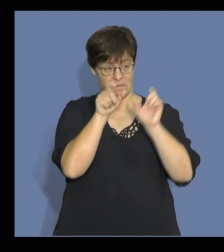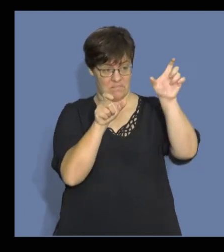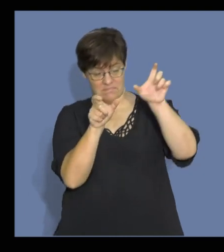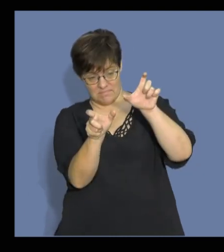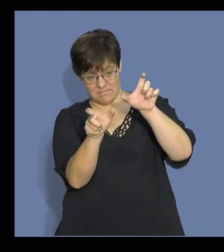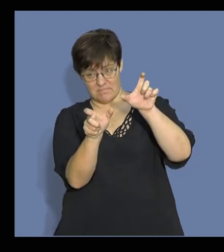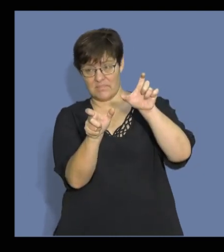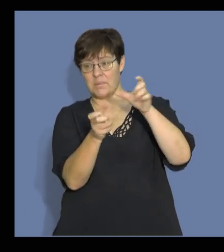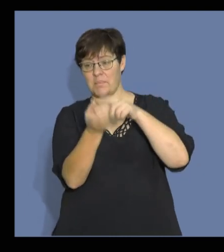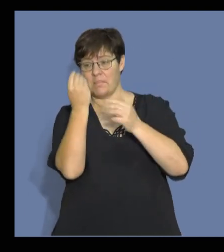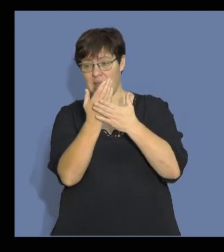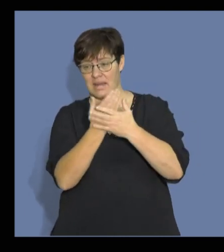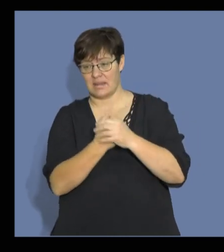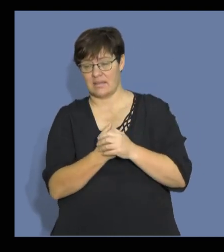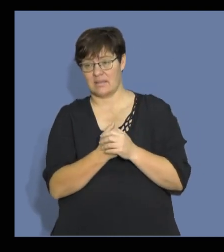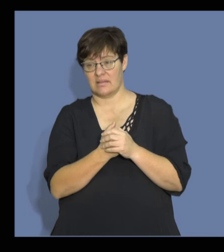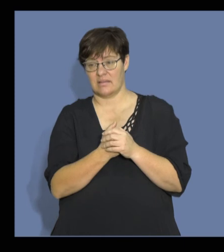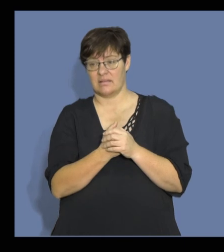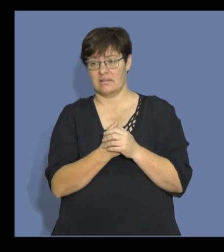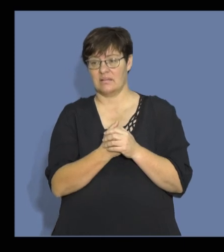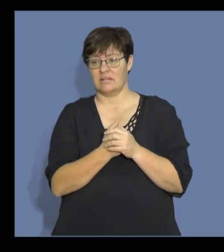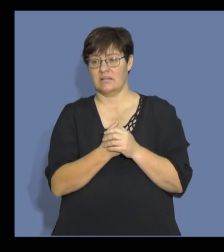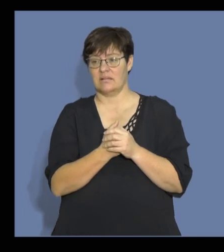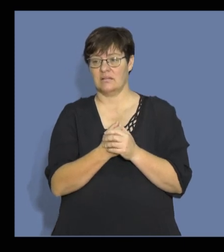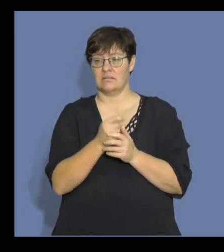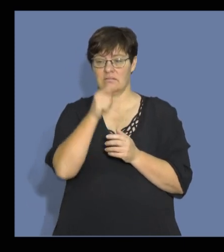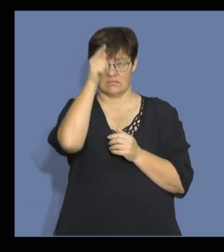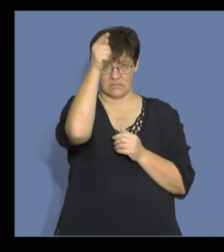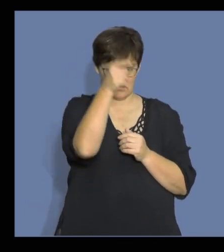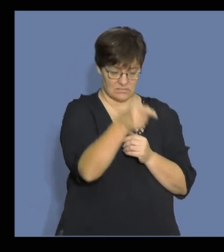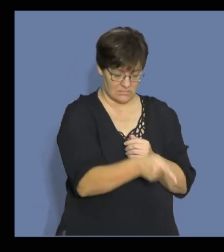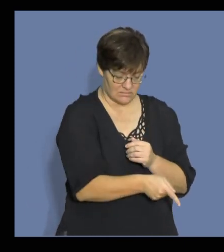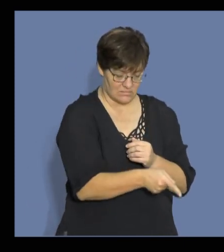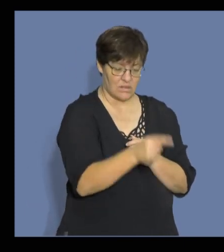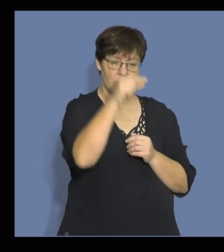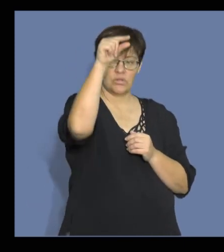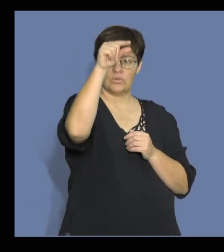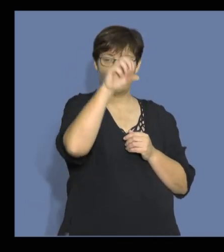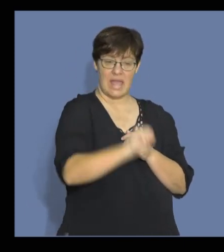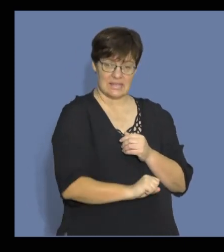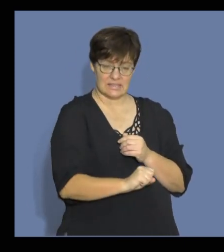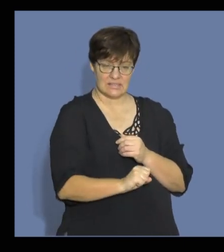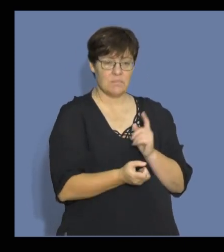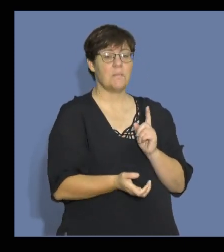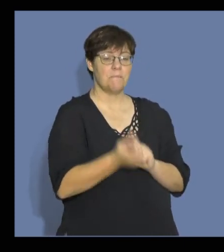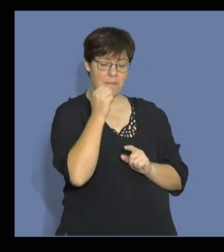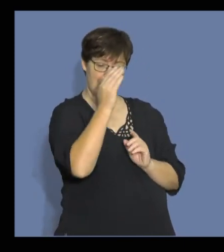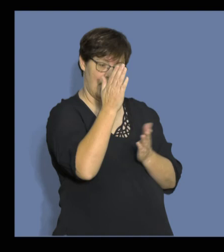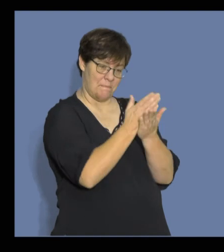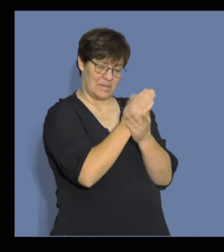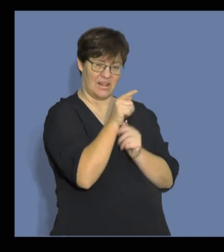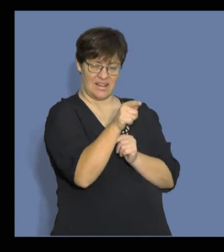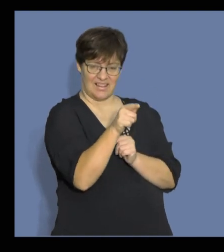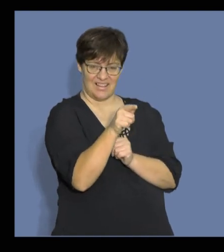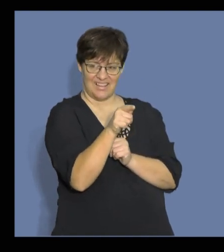there, and then if I draw the second diagonal from Q to S, I can go find